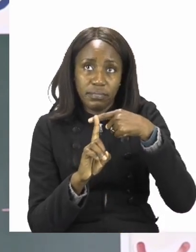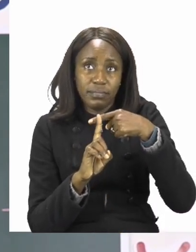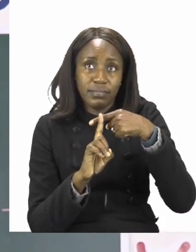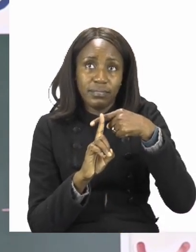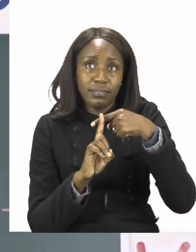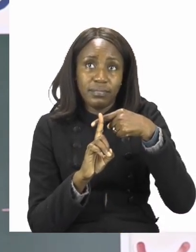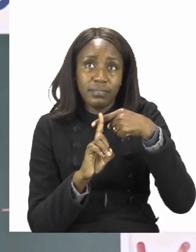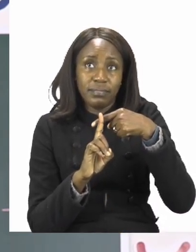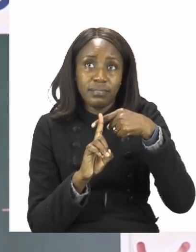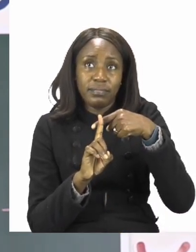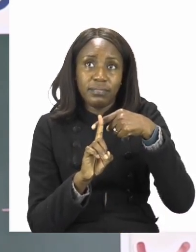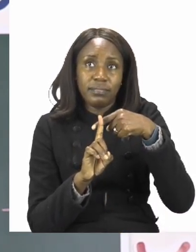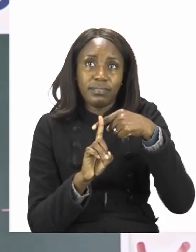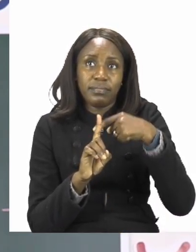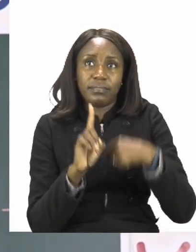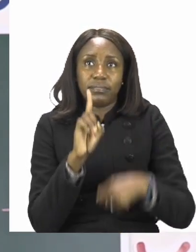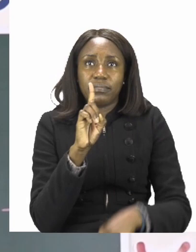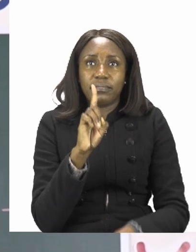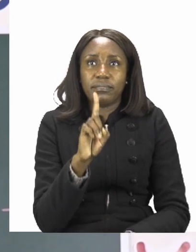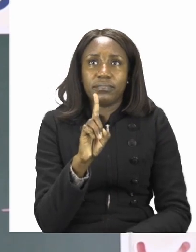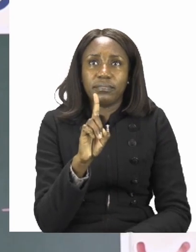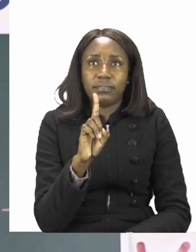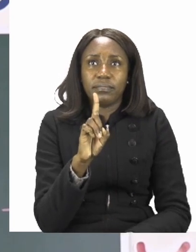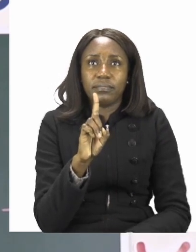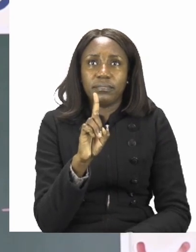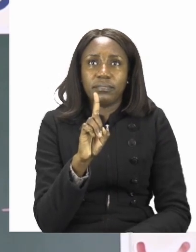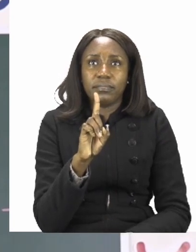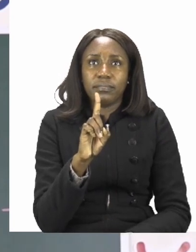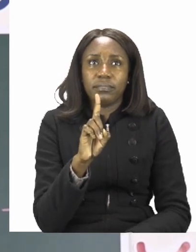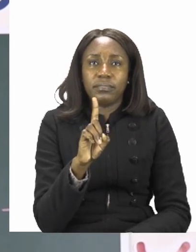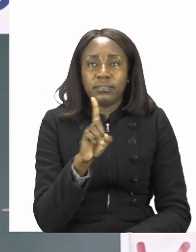Then we say 18 is already there,